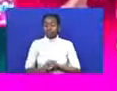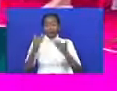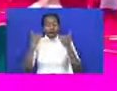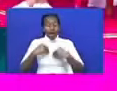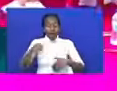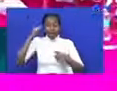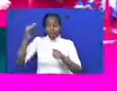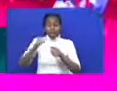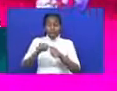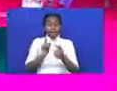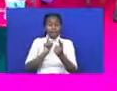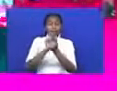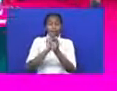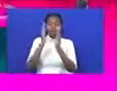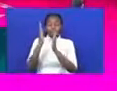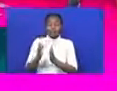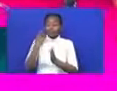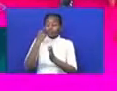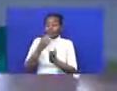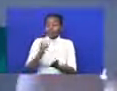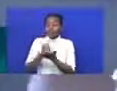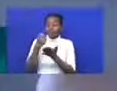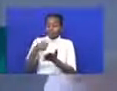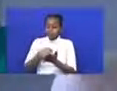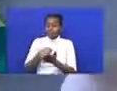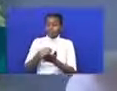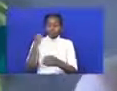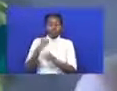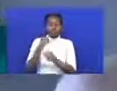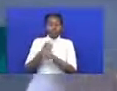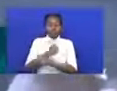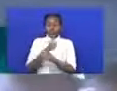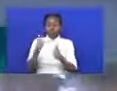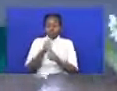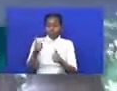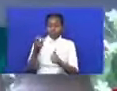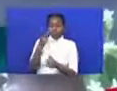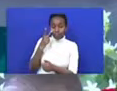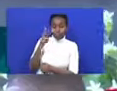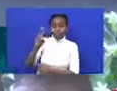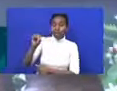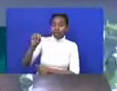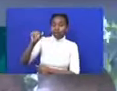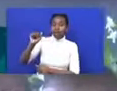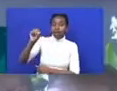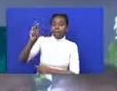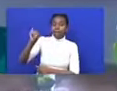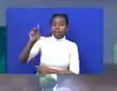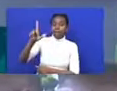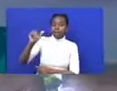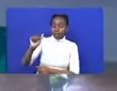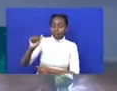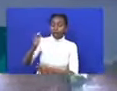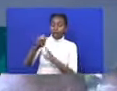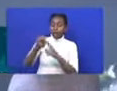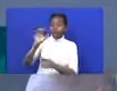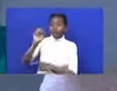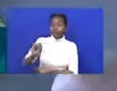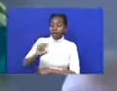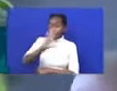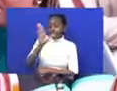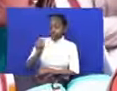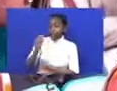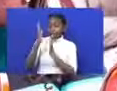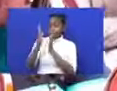help me in this work. Please stand up, Madam Namla. And I want you to see her from South Africa. She's one of the